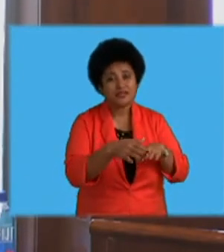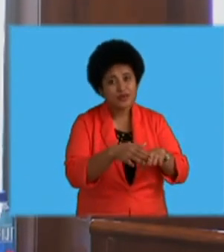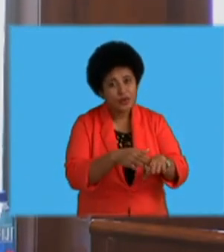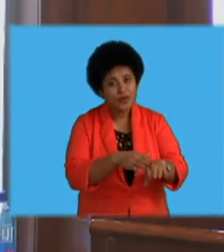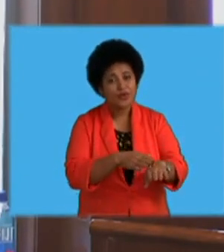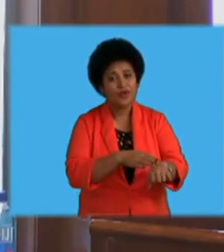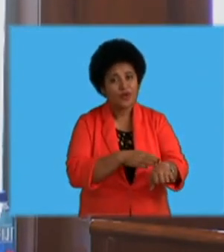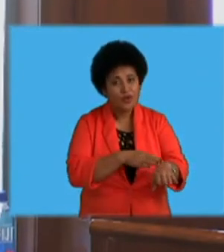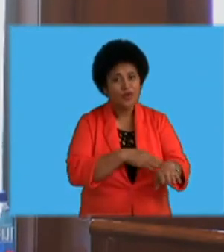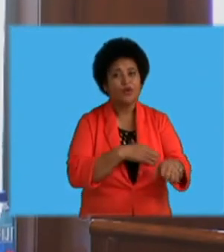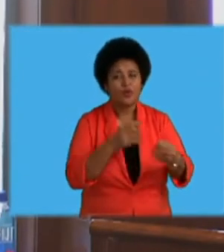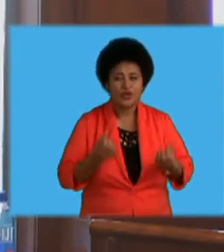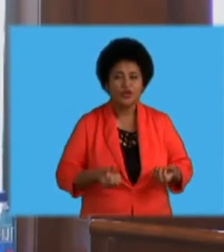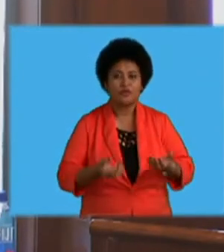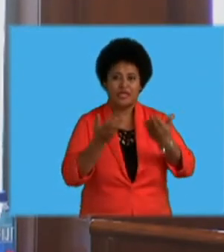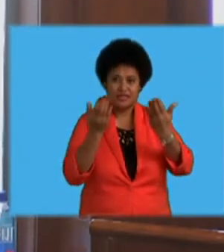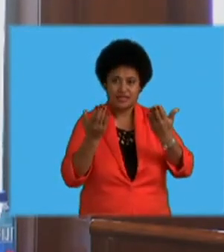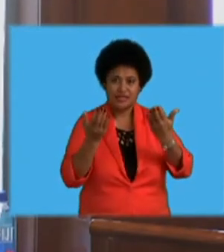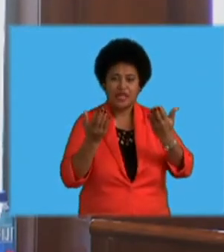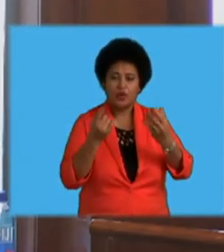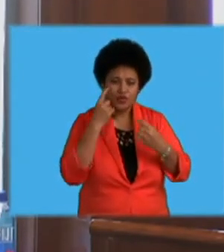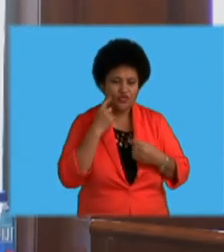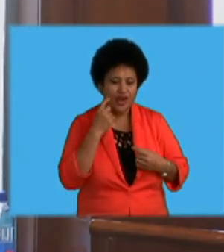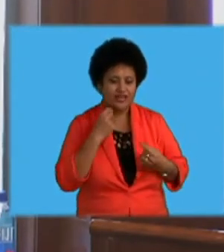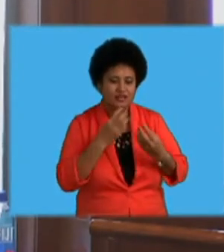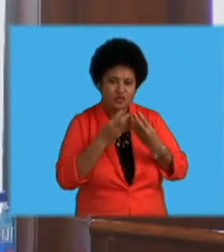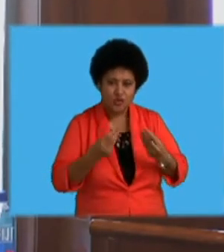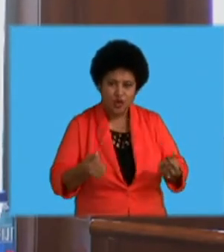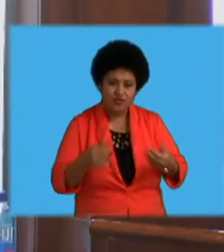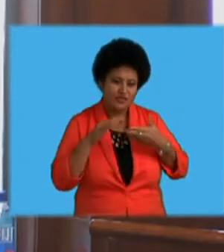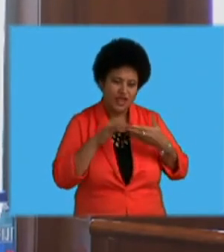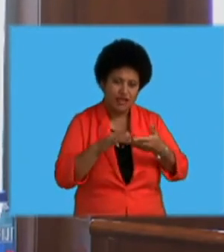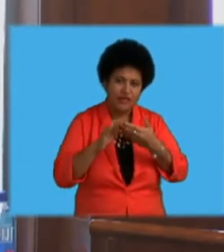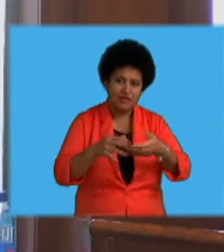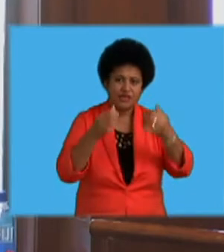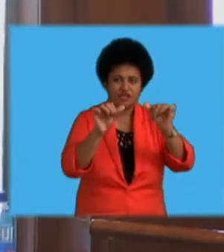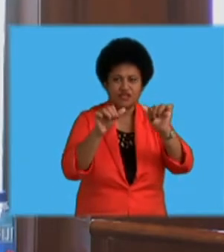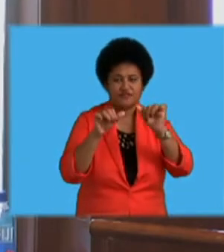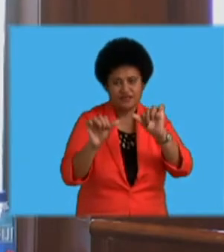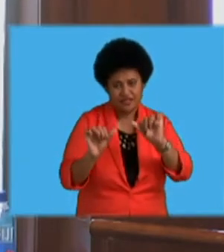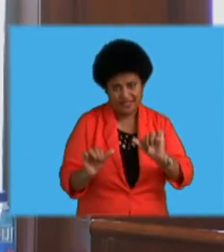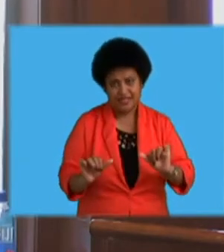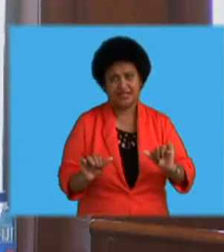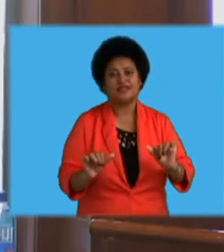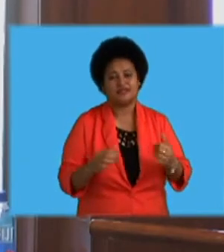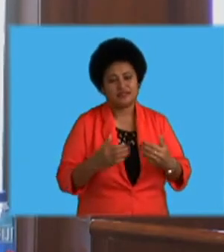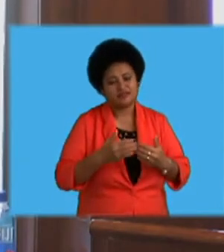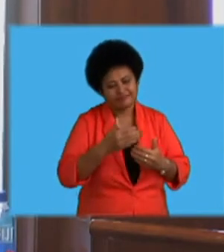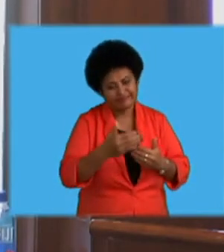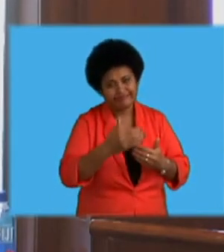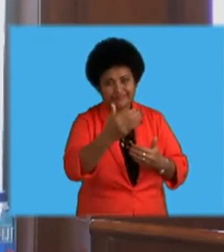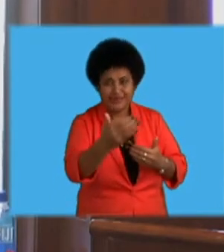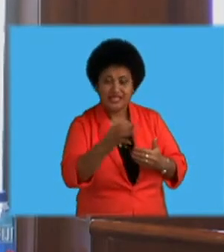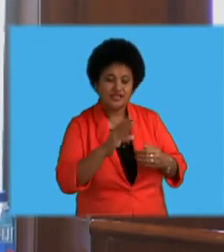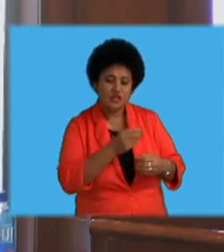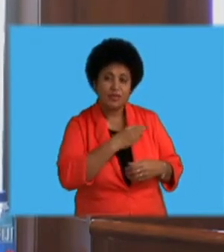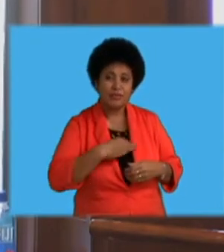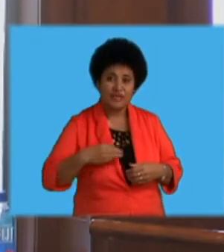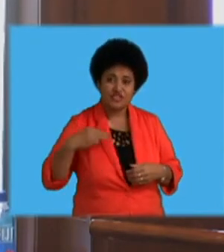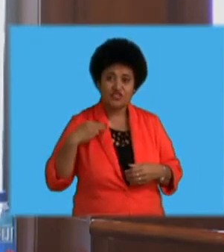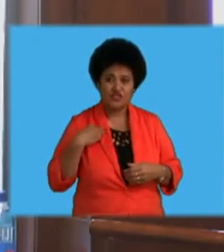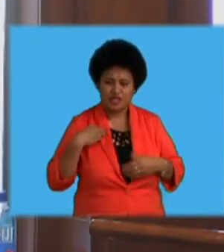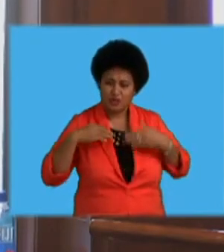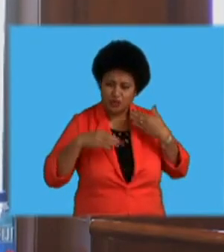we remain committed to getting all issues resolved in an amicable fashion, and as previously stated, the Ministry is vigorously working towards